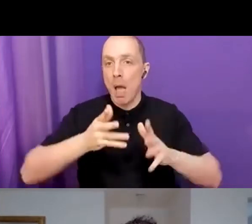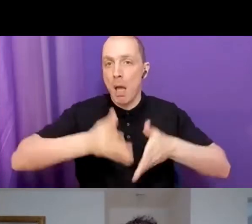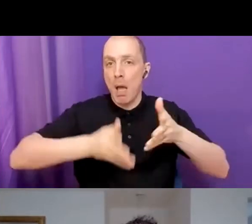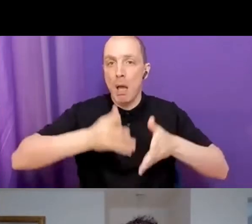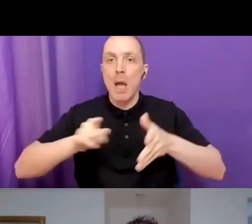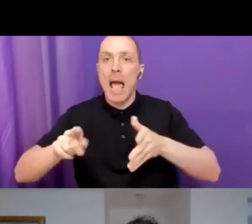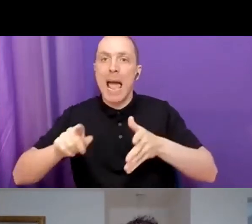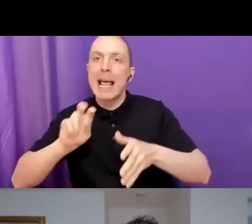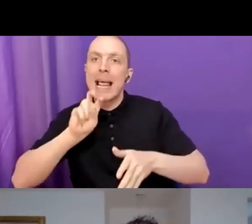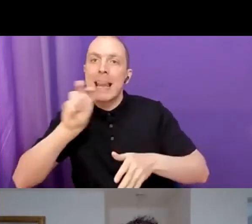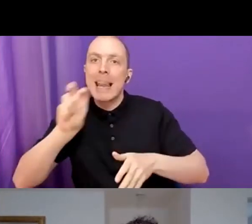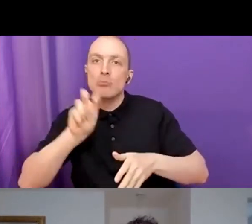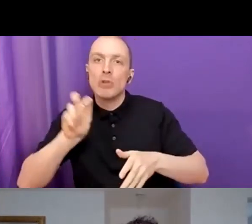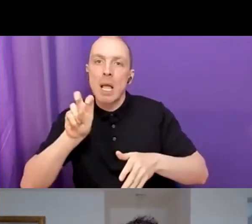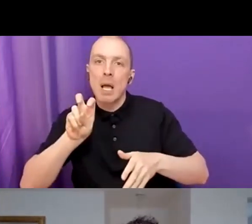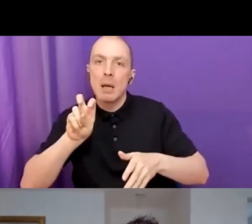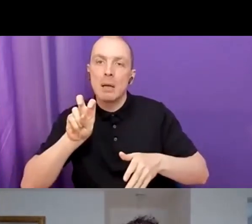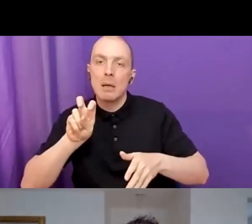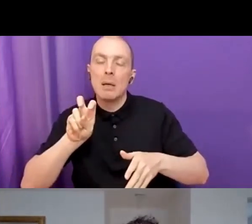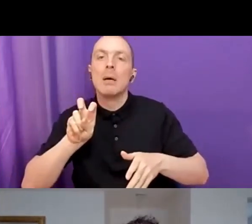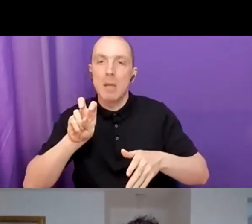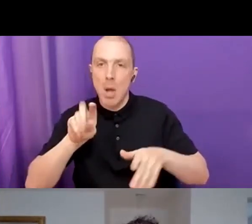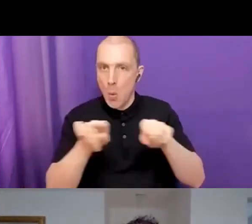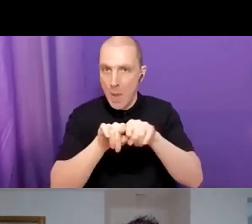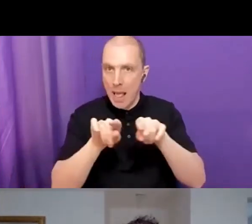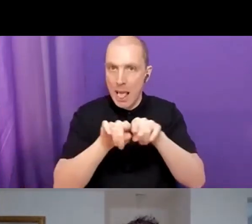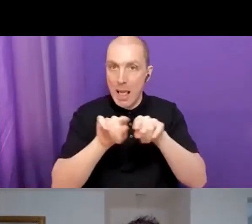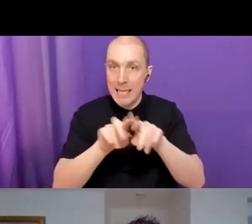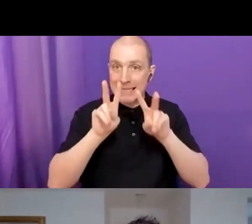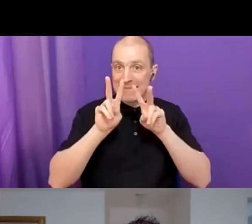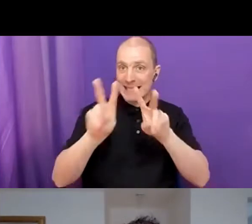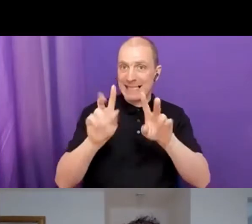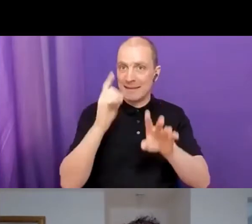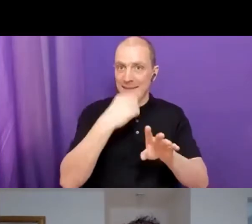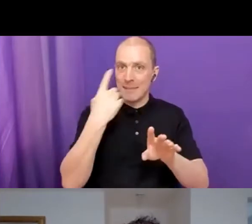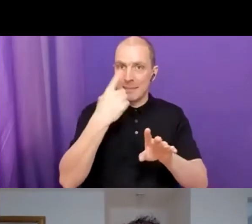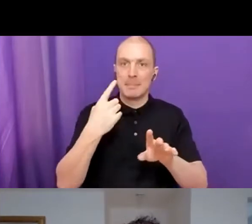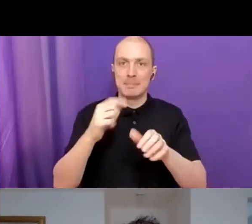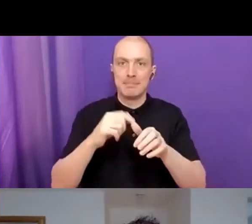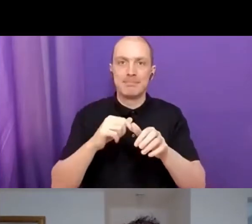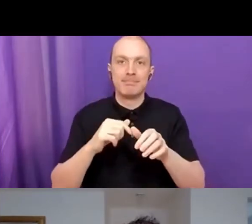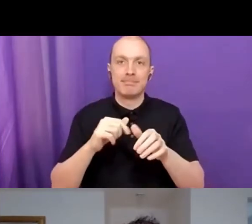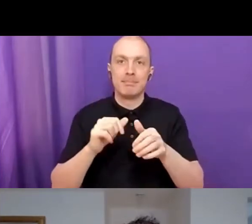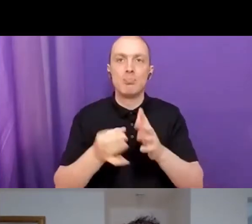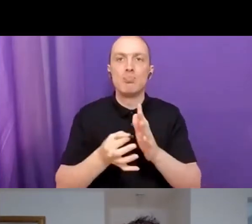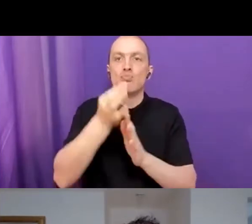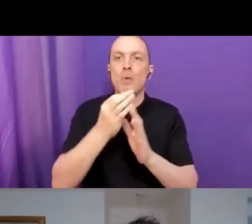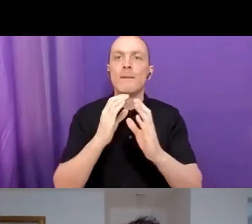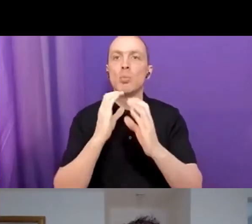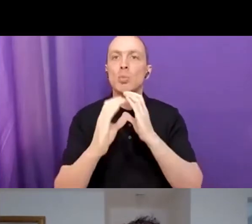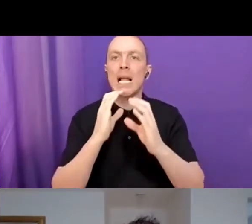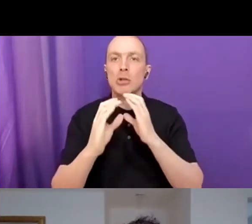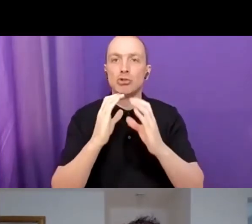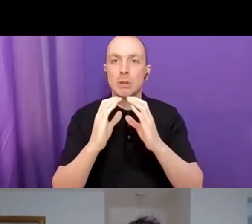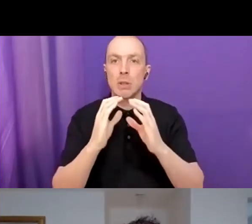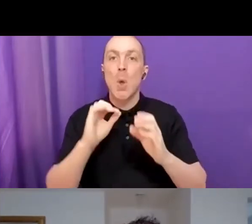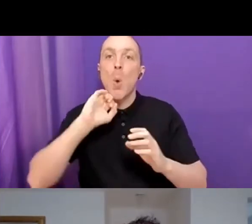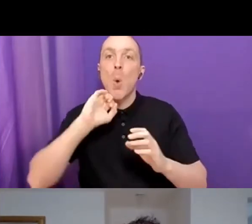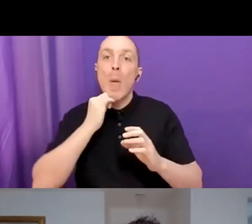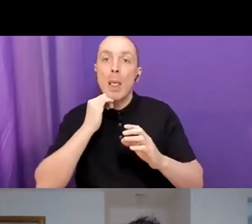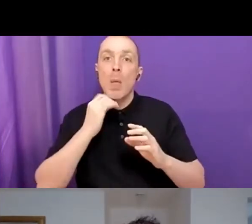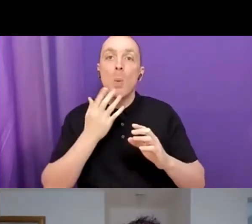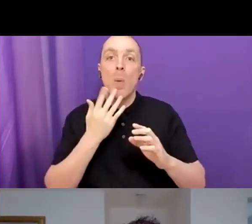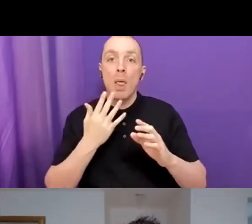us today, so being able to see the speakers can help. But also when we move into our small discussion groups later